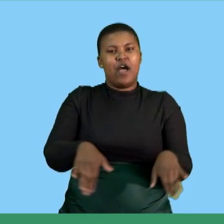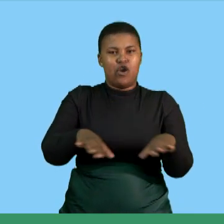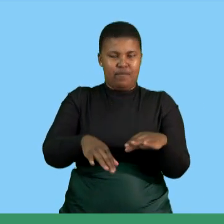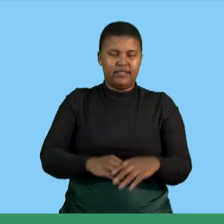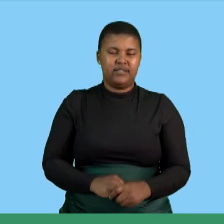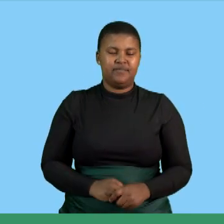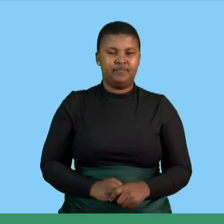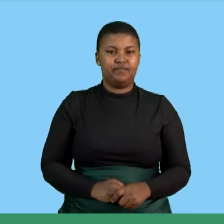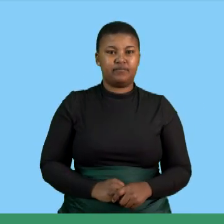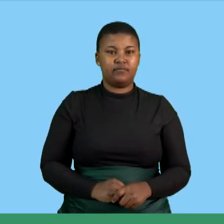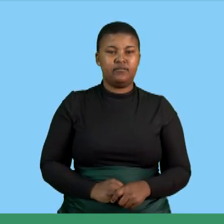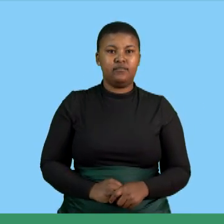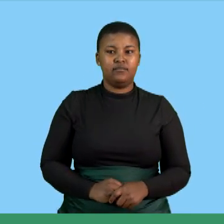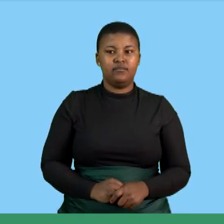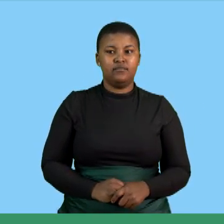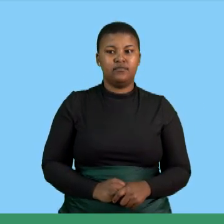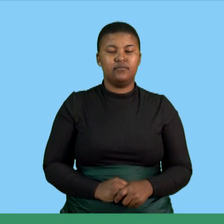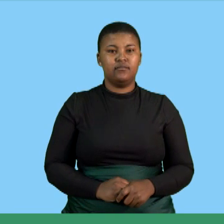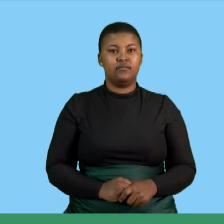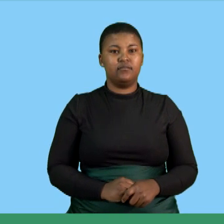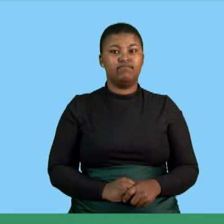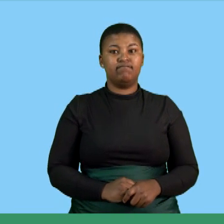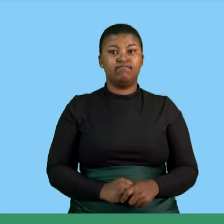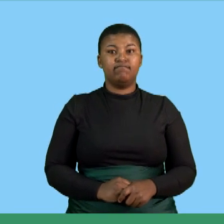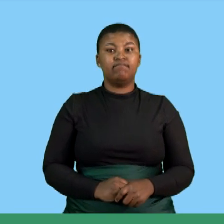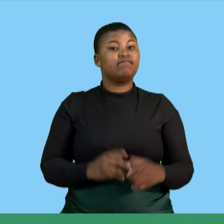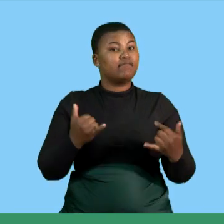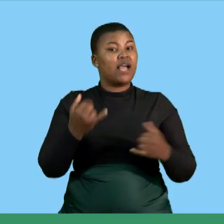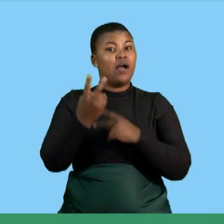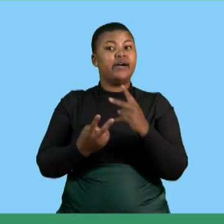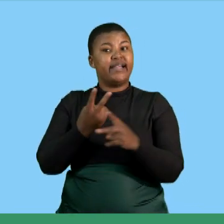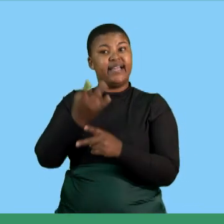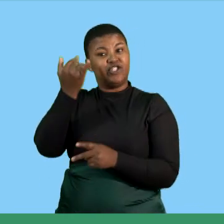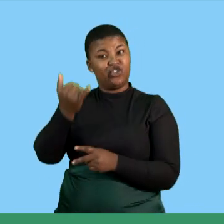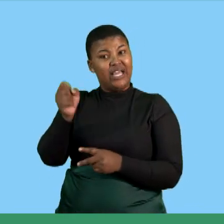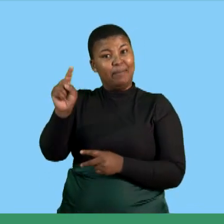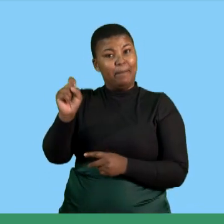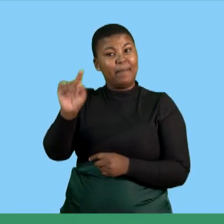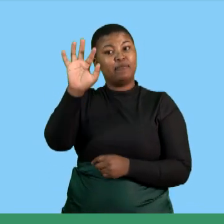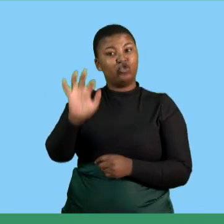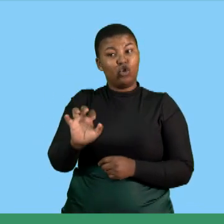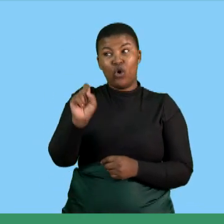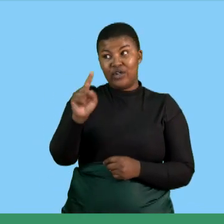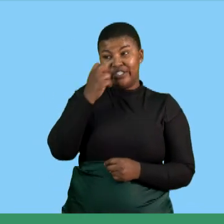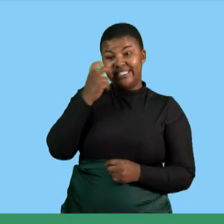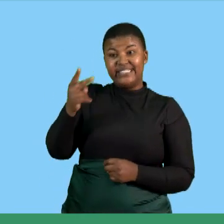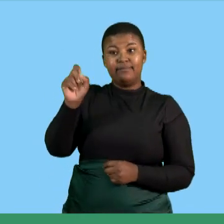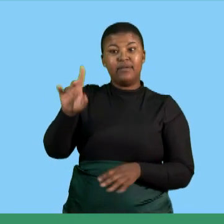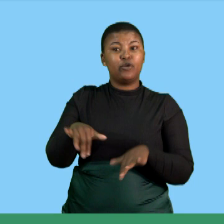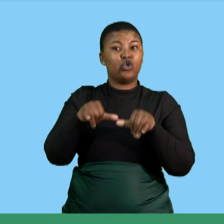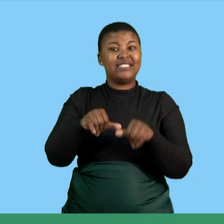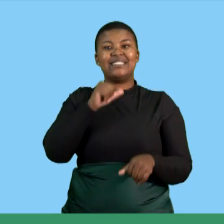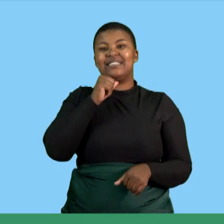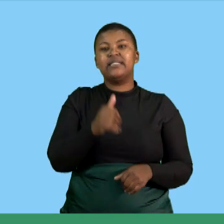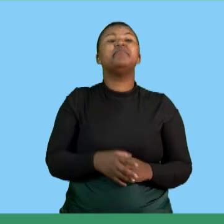component. Then when we continue to look at this scenario, we will then see it continues by